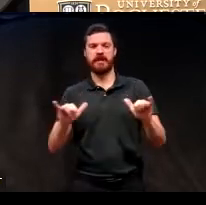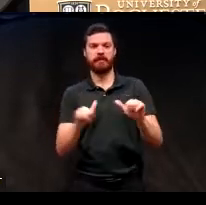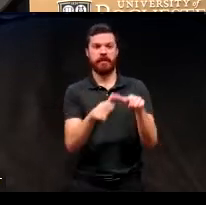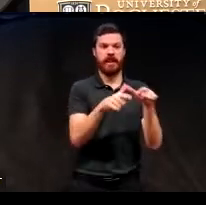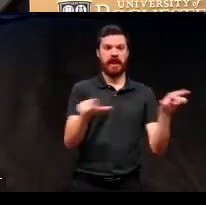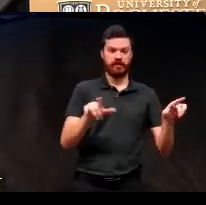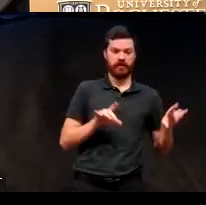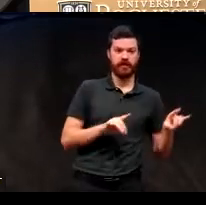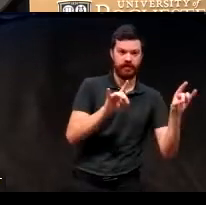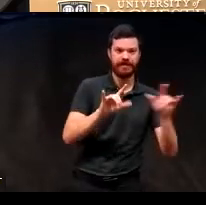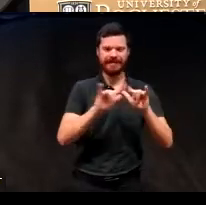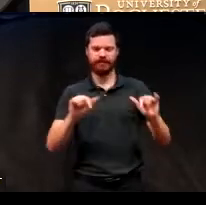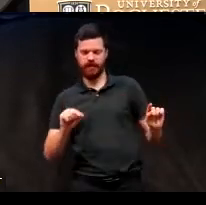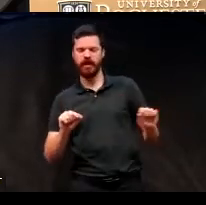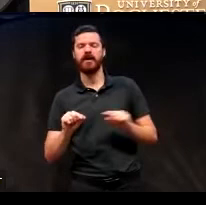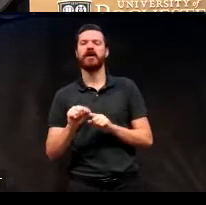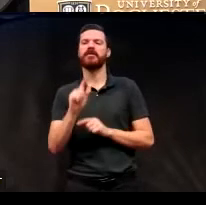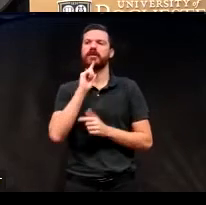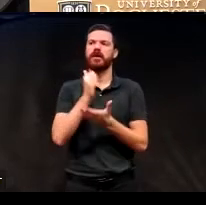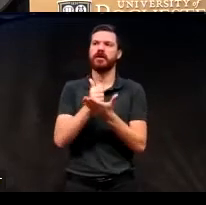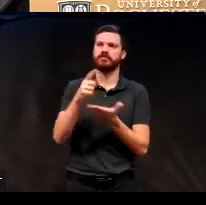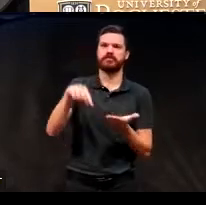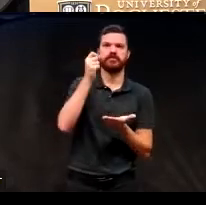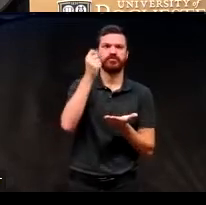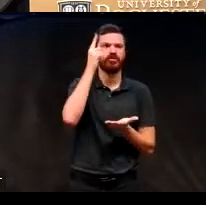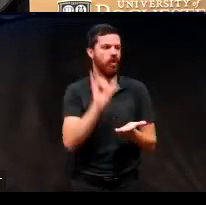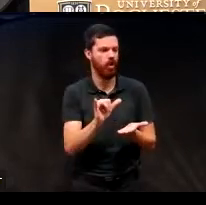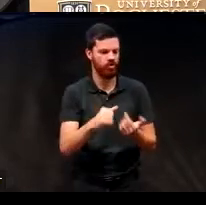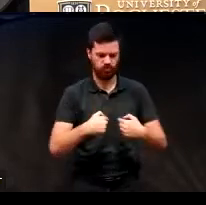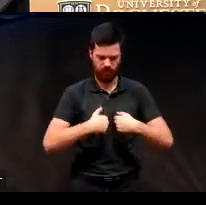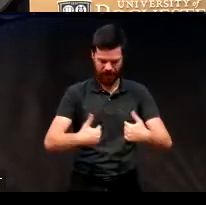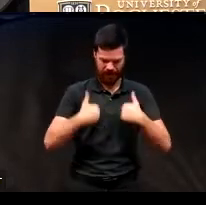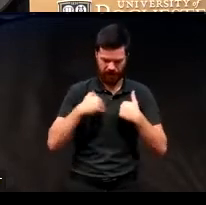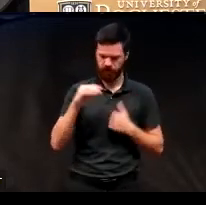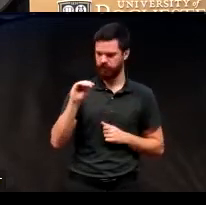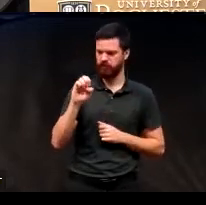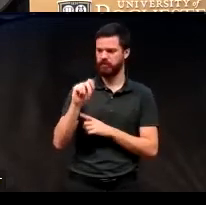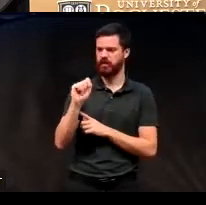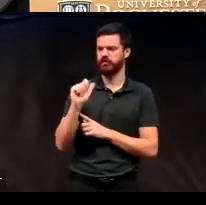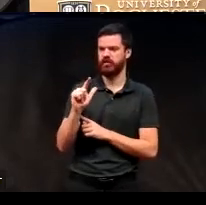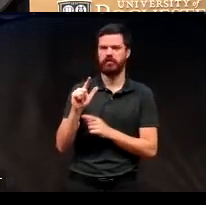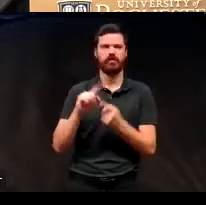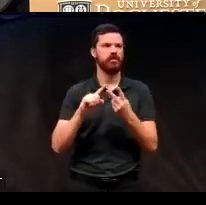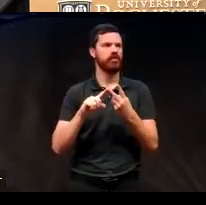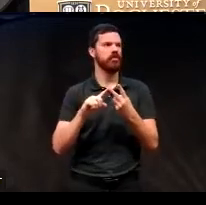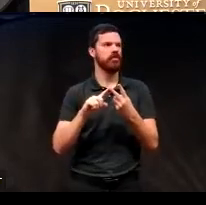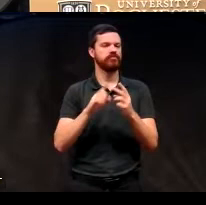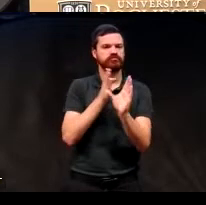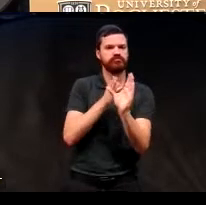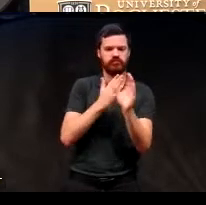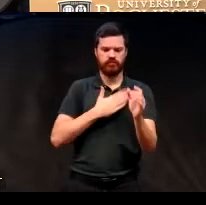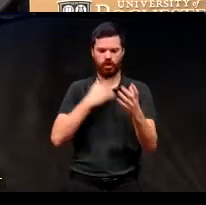language emerges, that helps you to understand that you have mental states or psychological thoughts